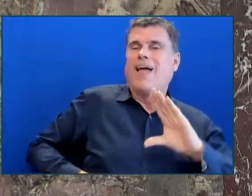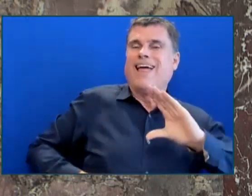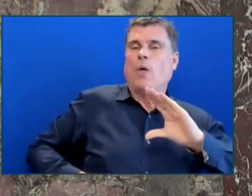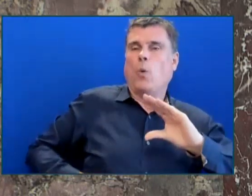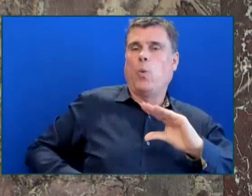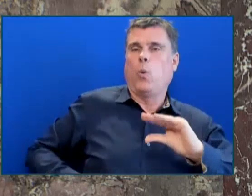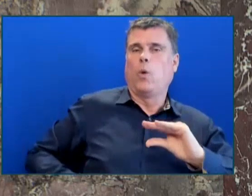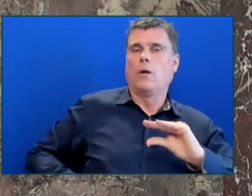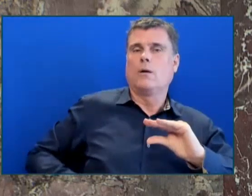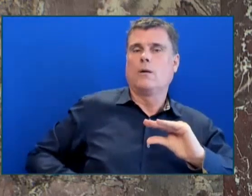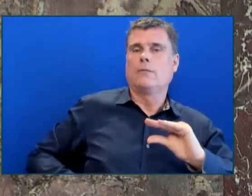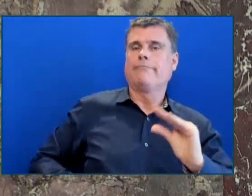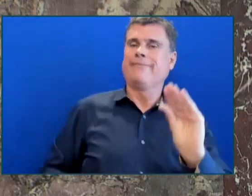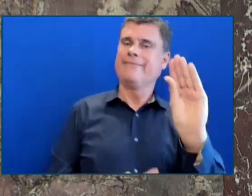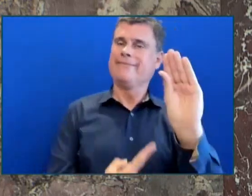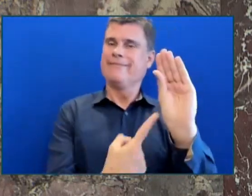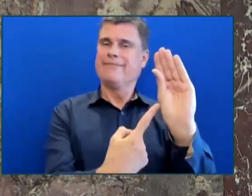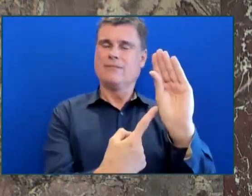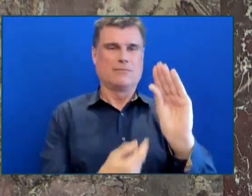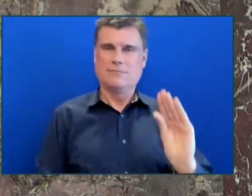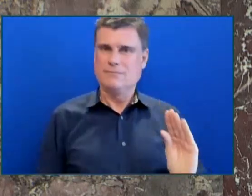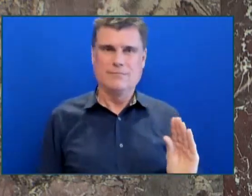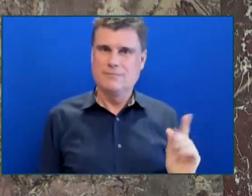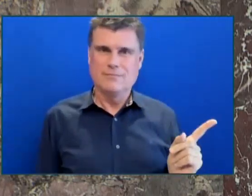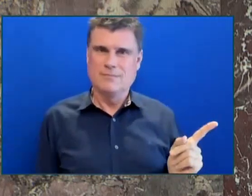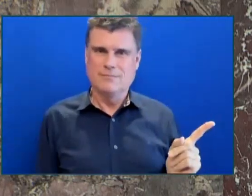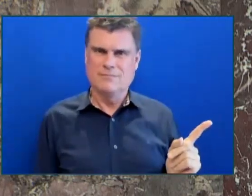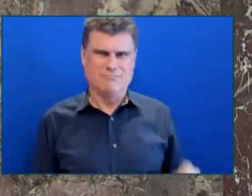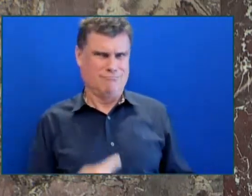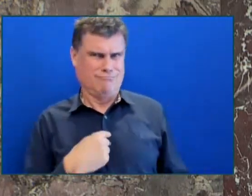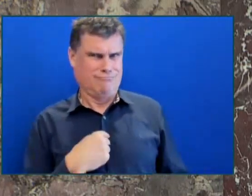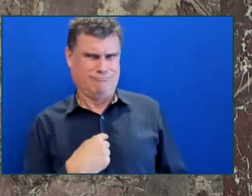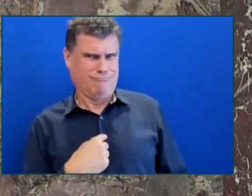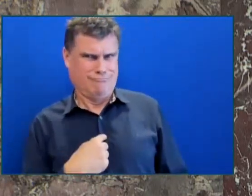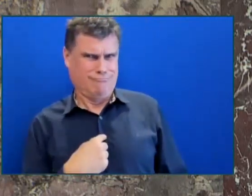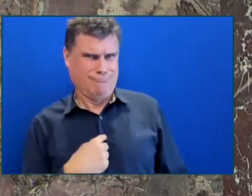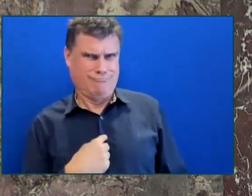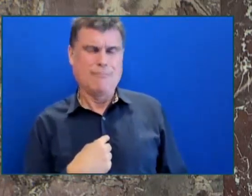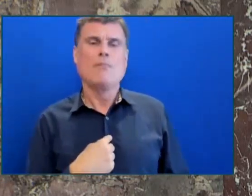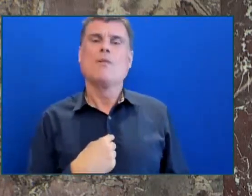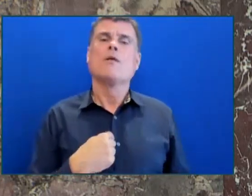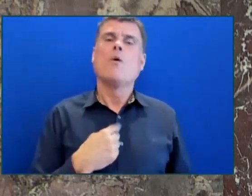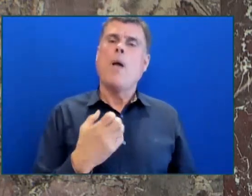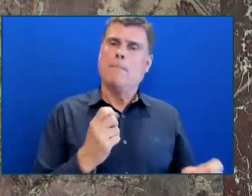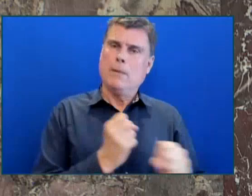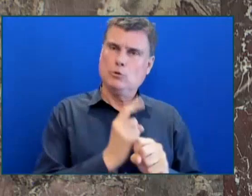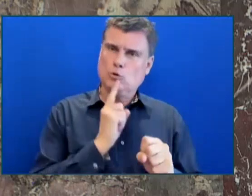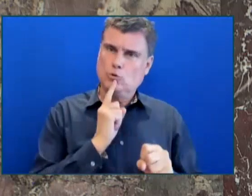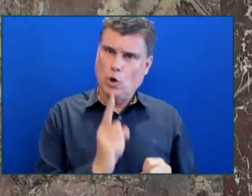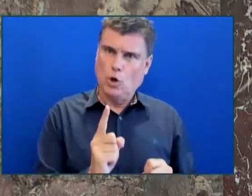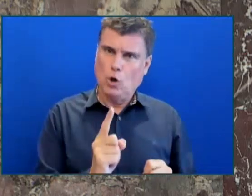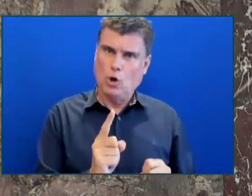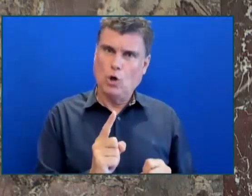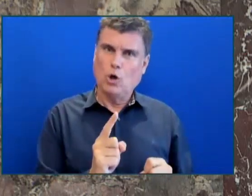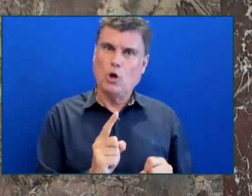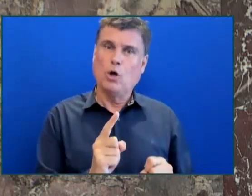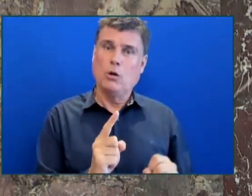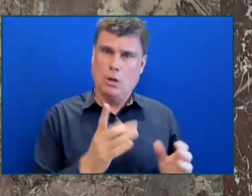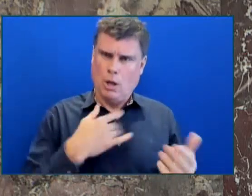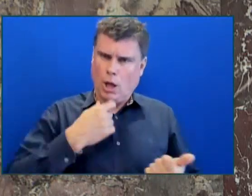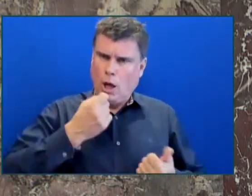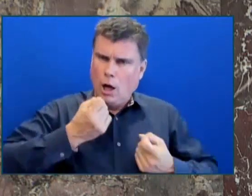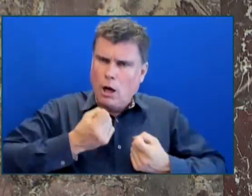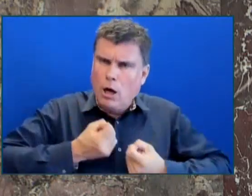this work, commissioned this report. I can assure you, Honourable Chair, that would have been helpful